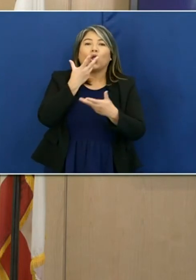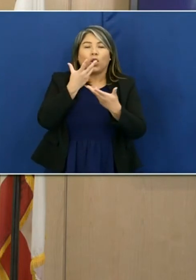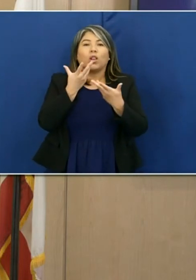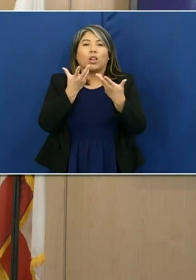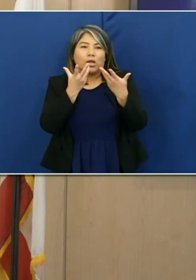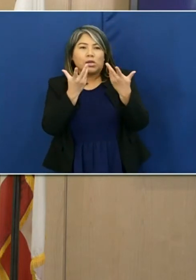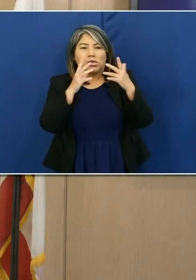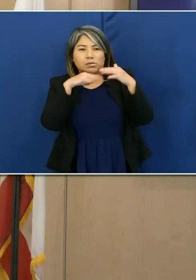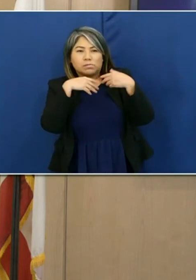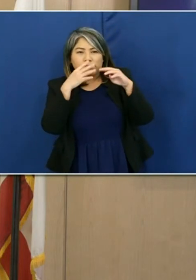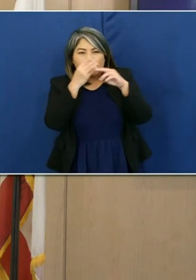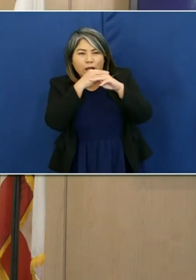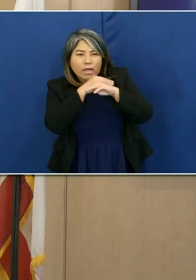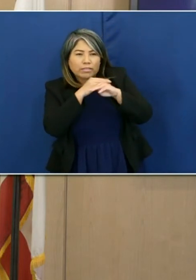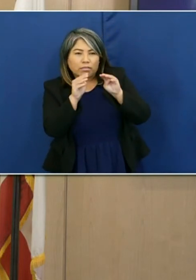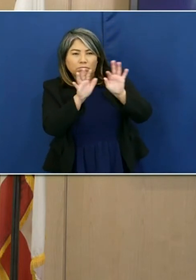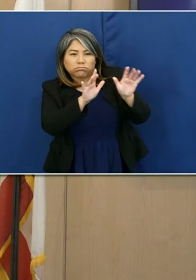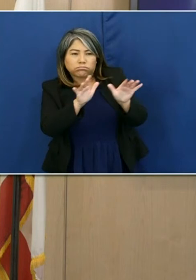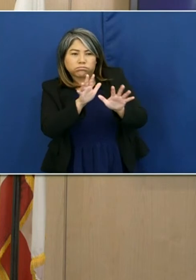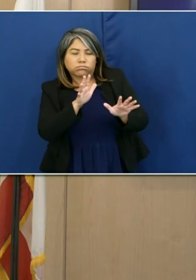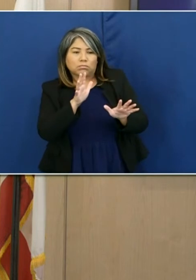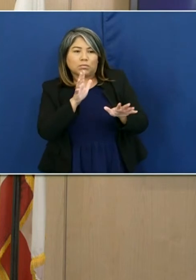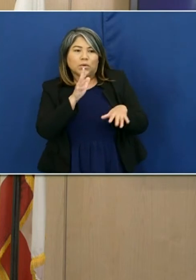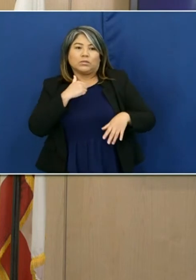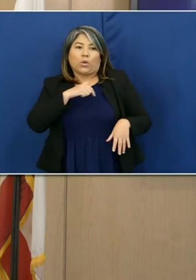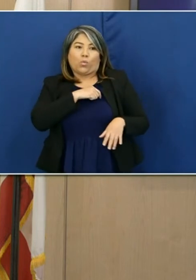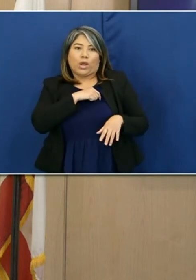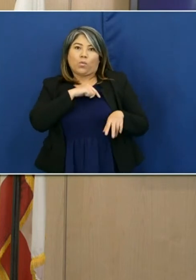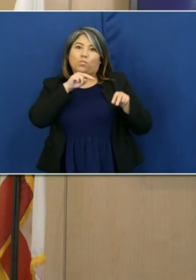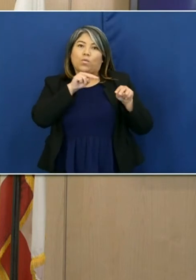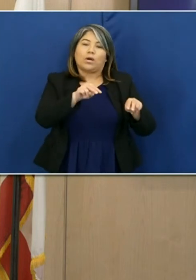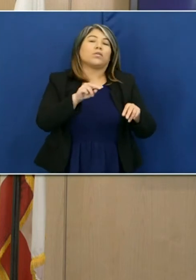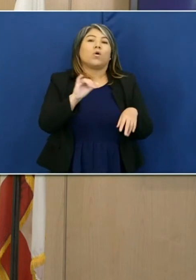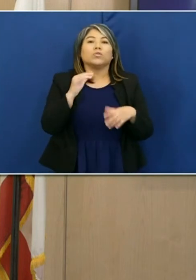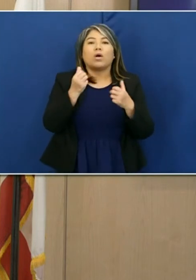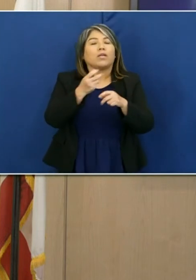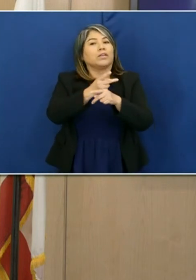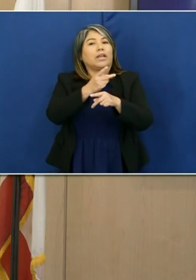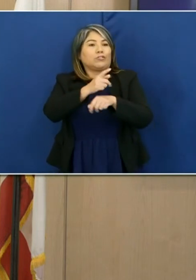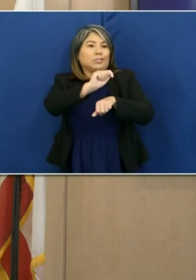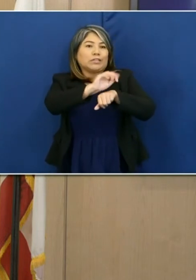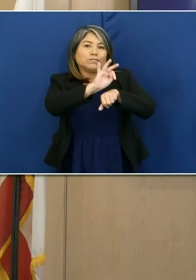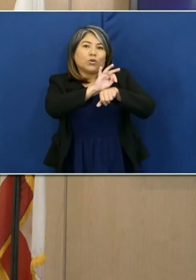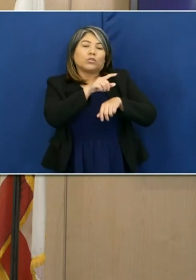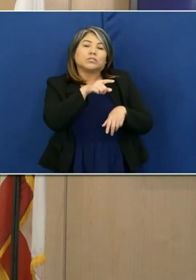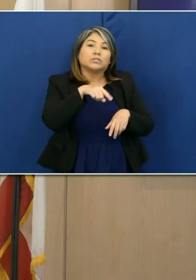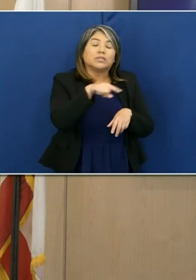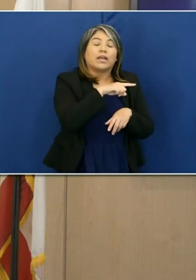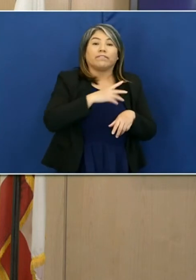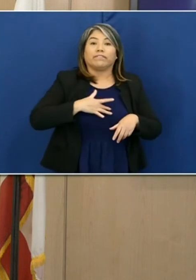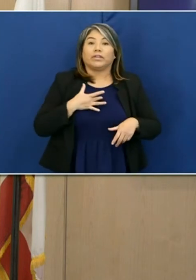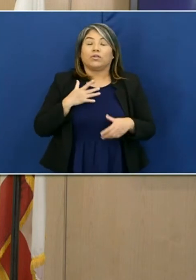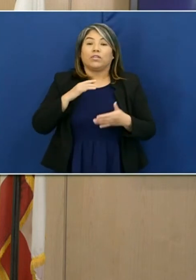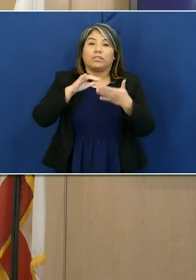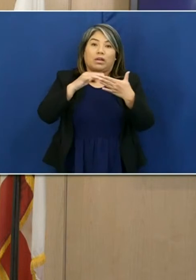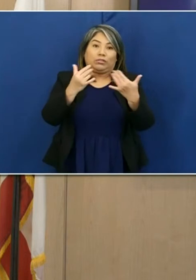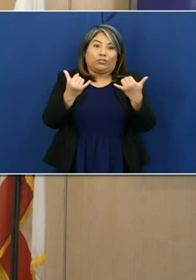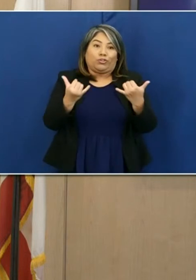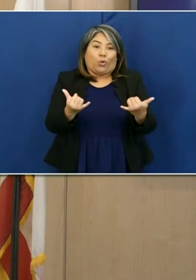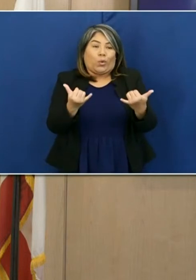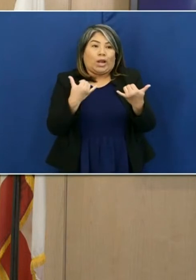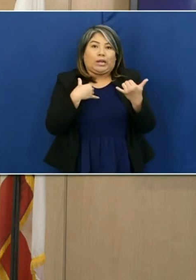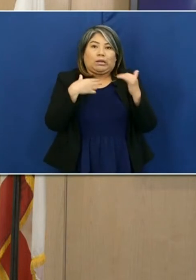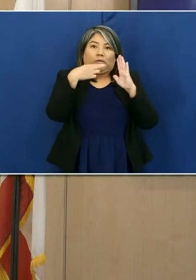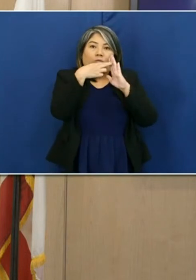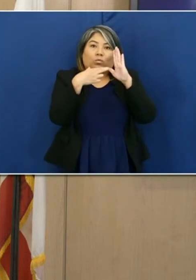algorithms that we cover, but the Healthcare Capacity Task Force feels that the current measures that have